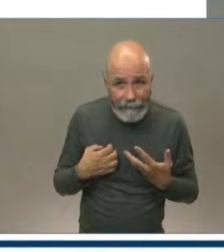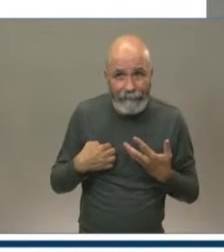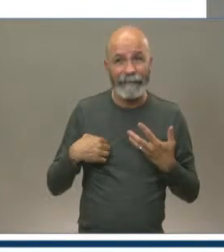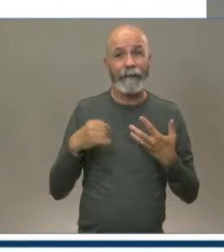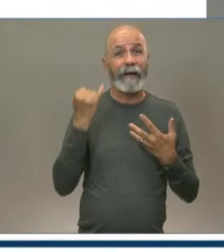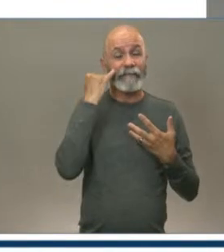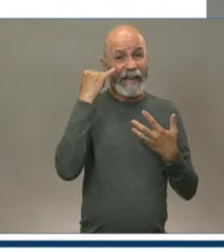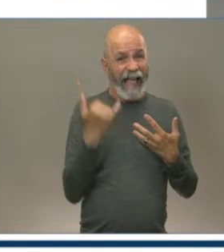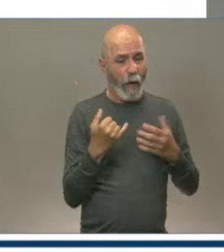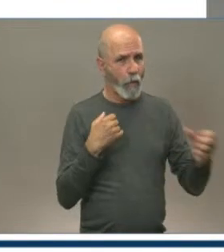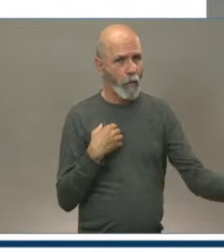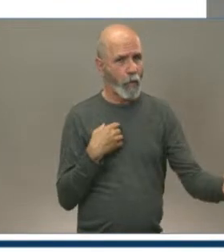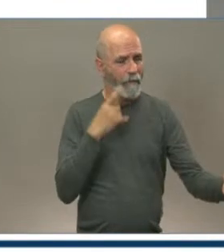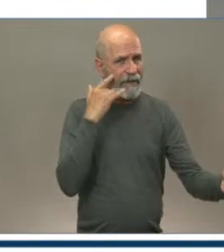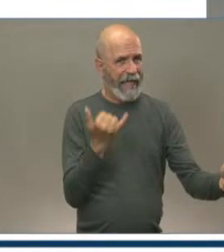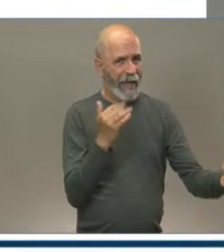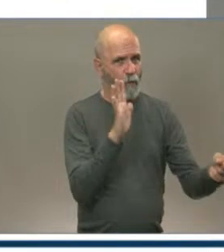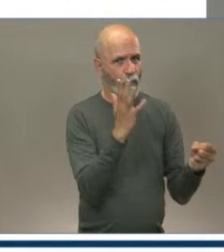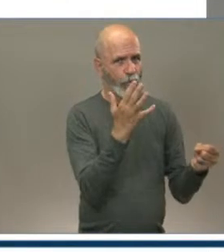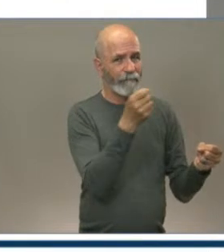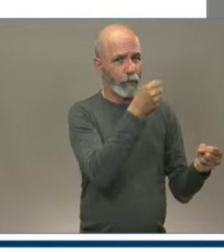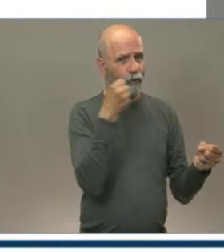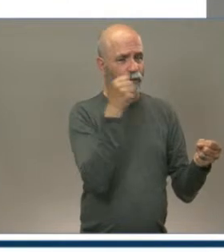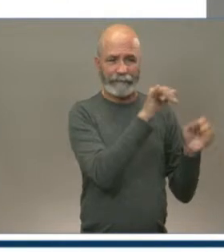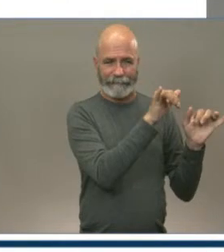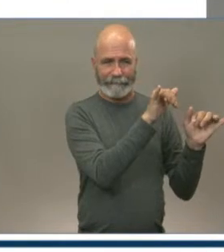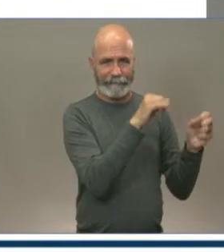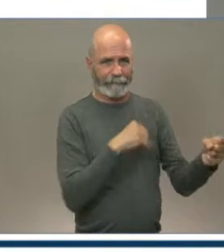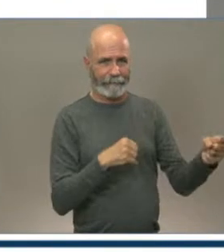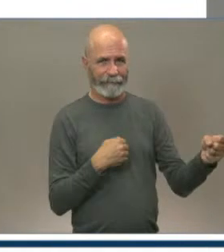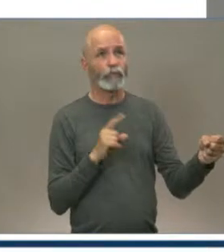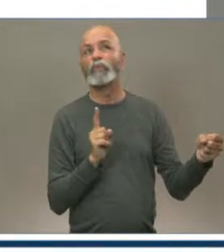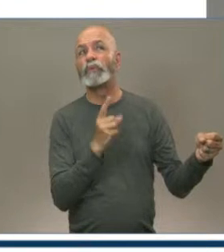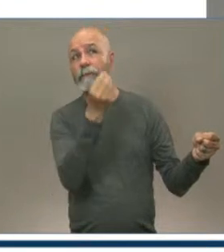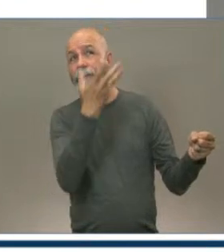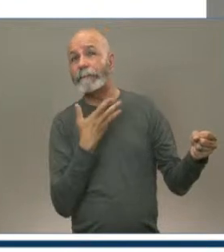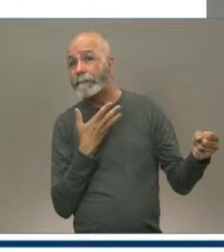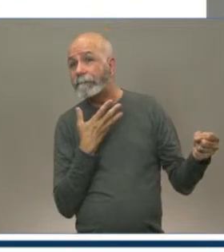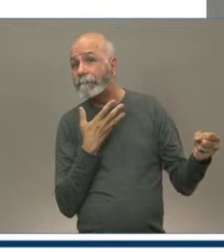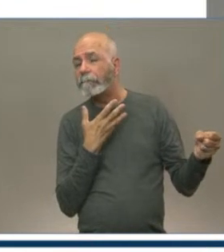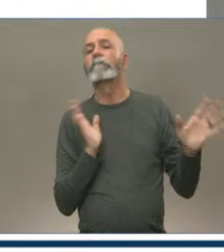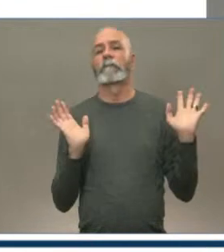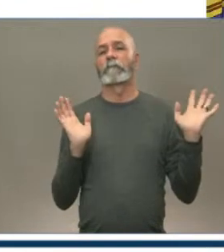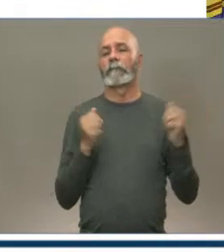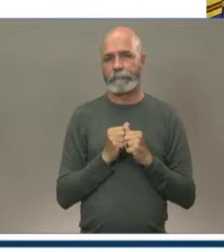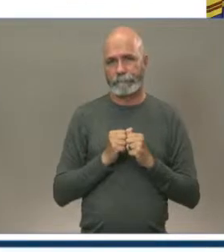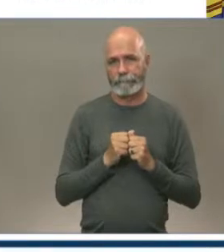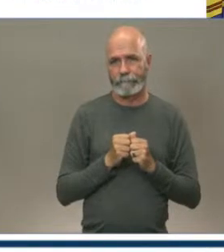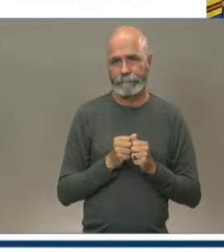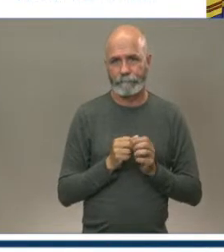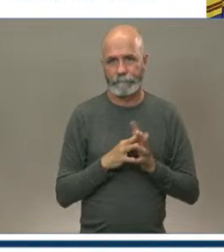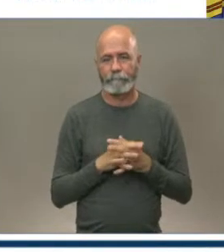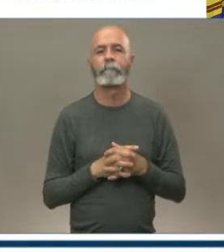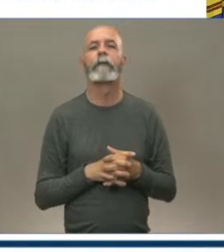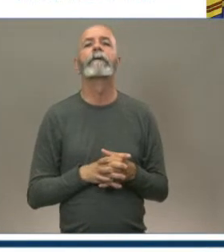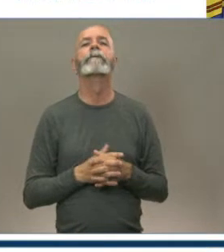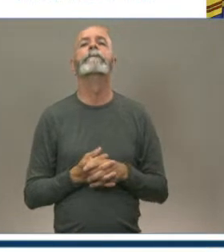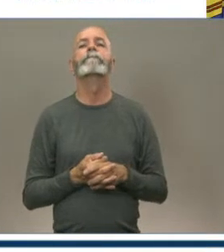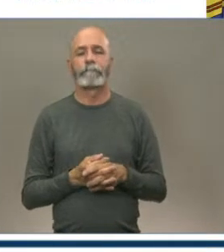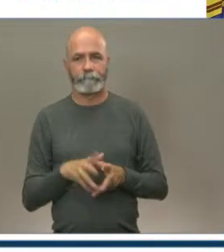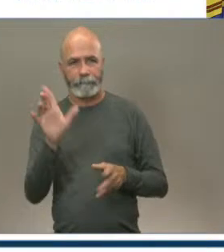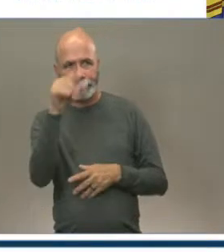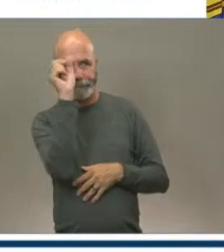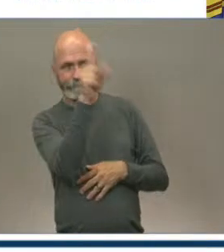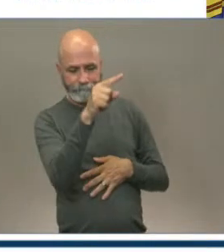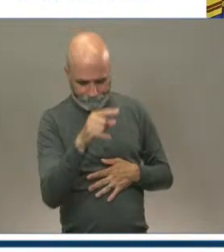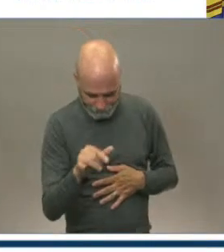fridges, and while we get that direction, then make some decisions around second dose. Alicia, do you have a follow-up?